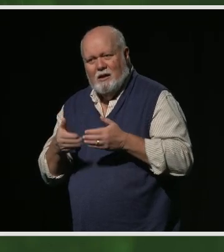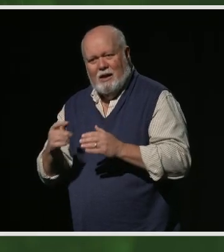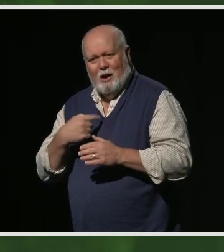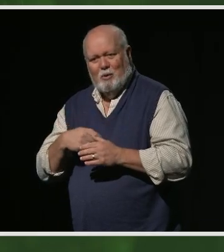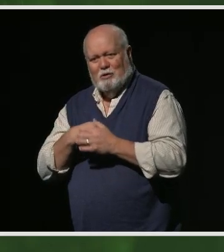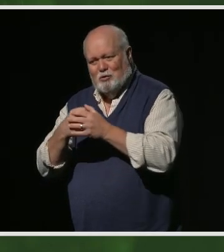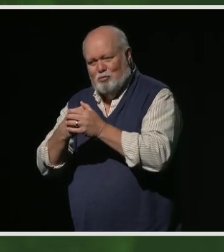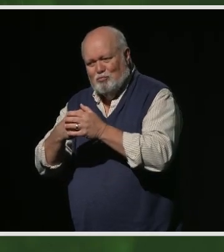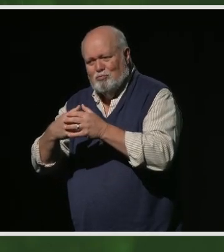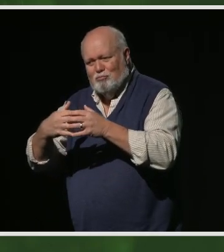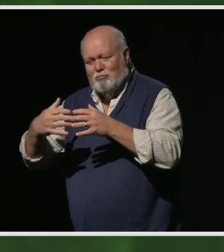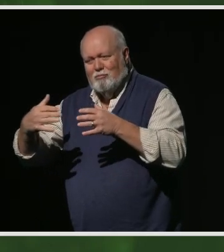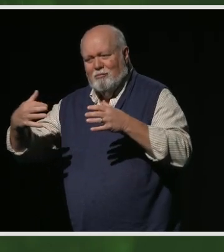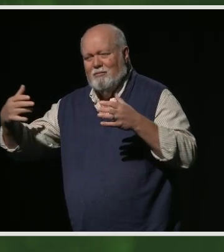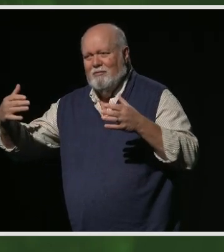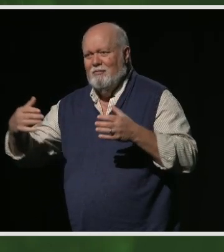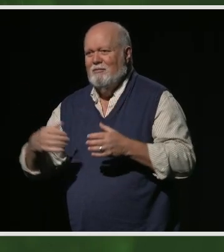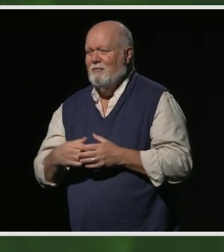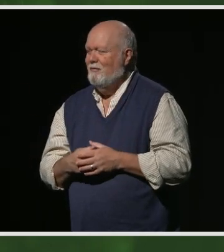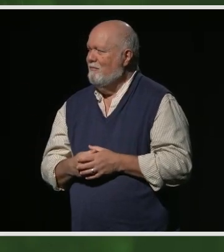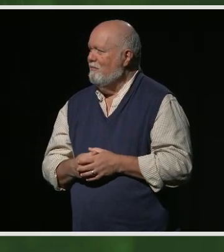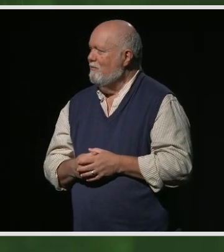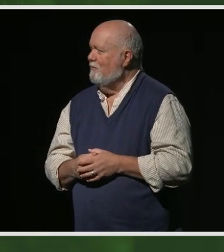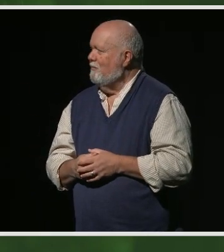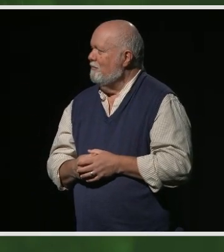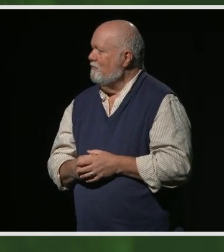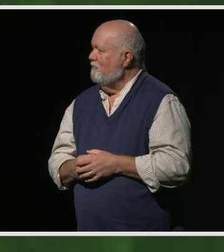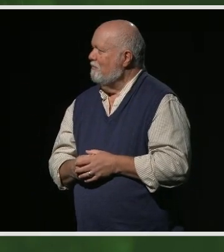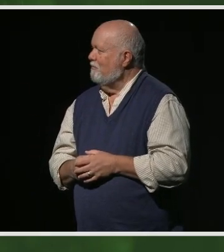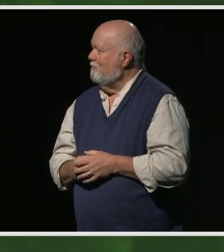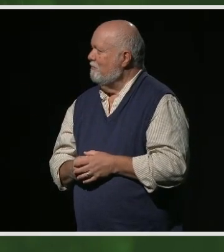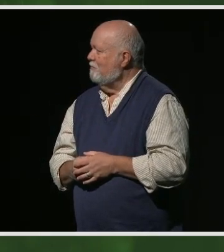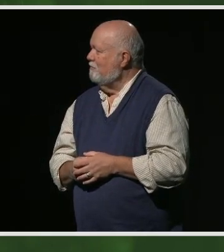and potentially even our production scale system in the coming years.